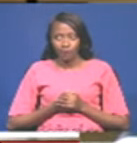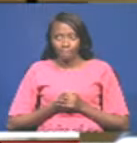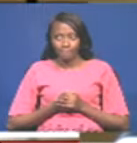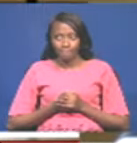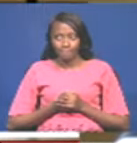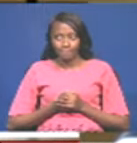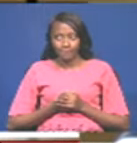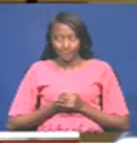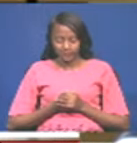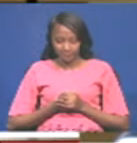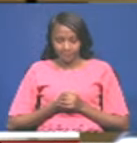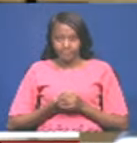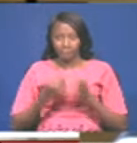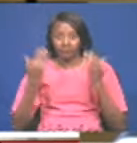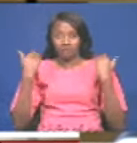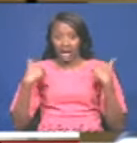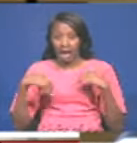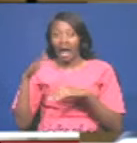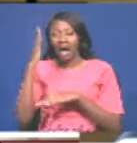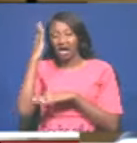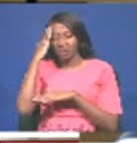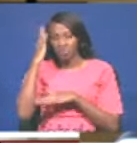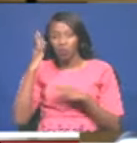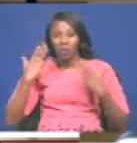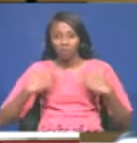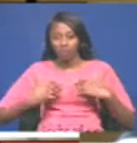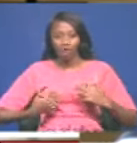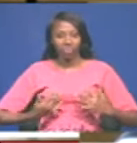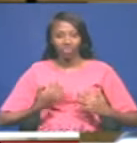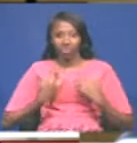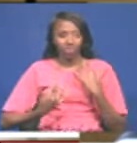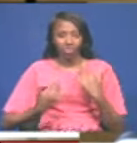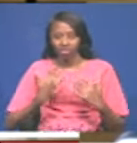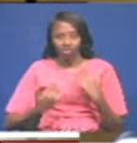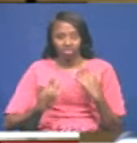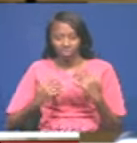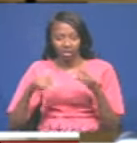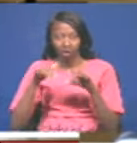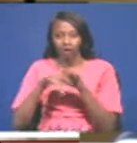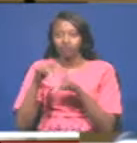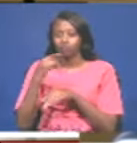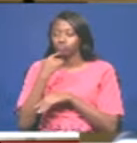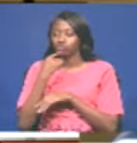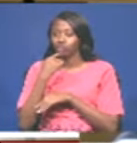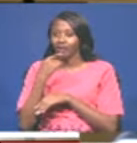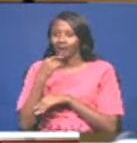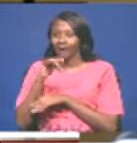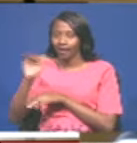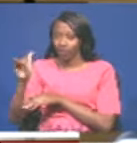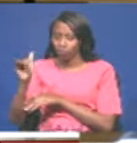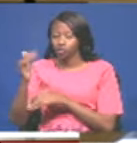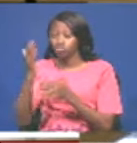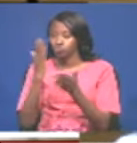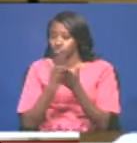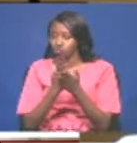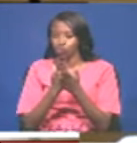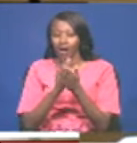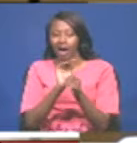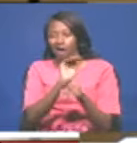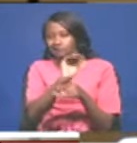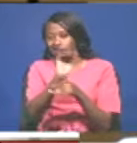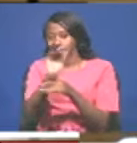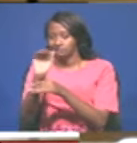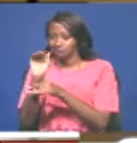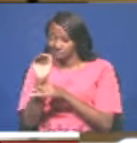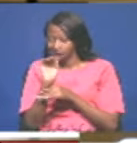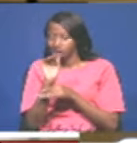I know emotions are very high in Turkana County. I want to appeal to the leaders of that area